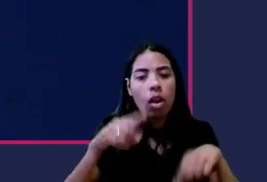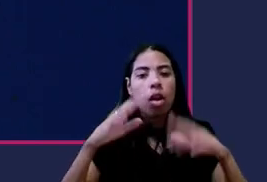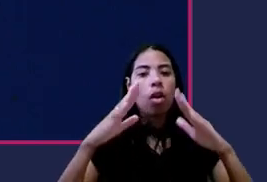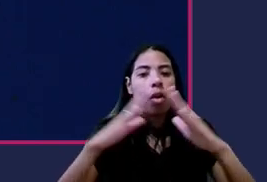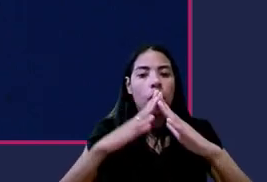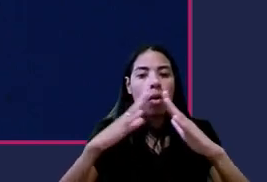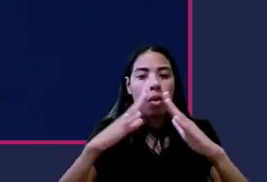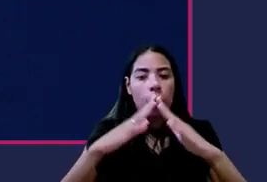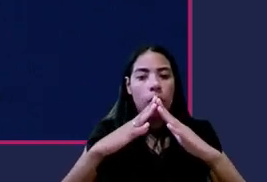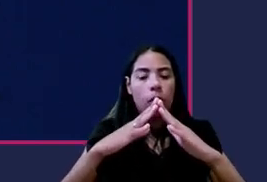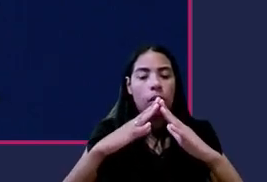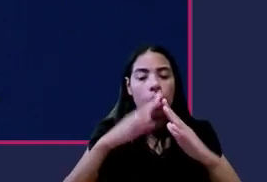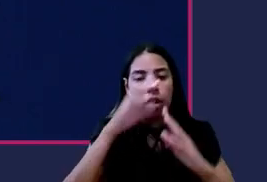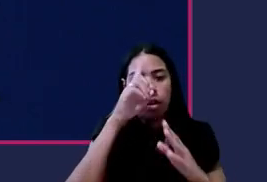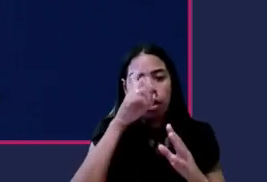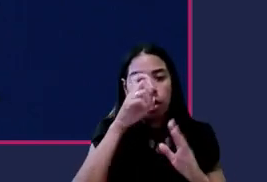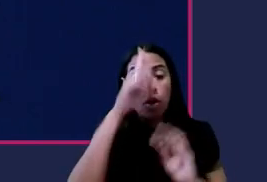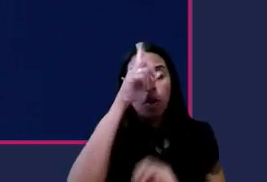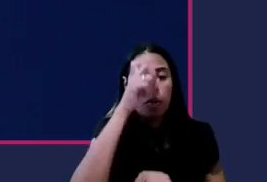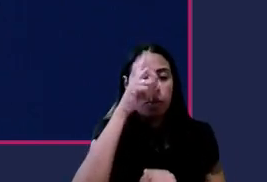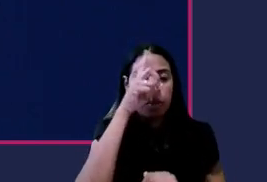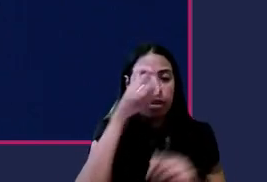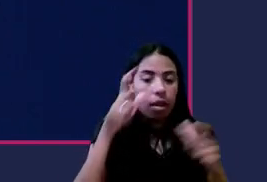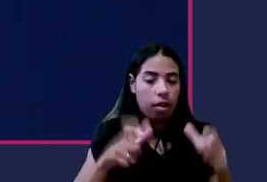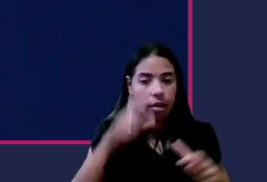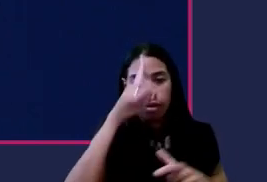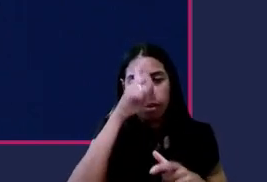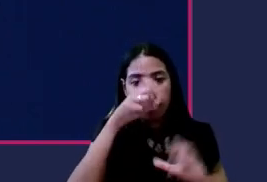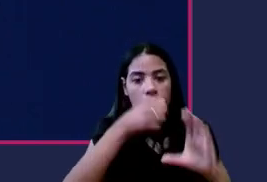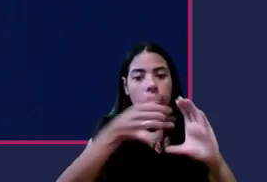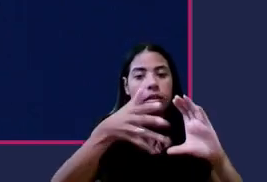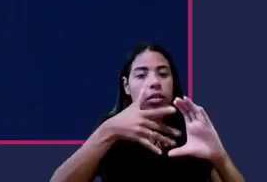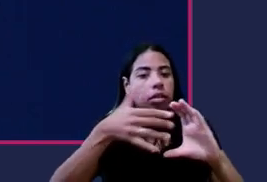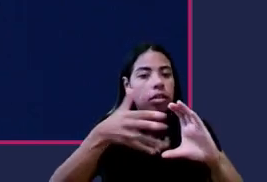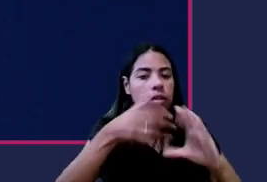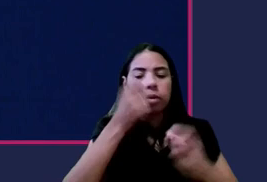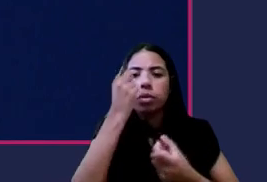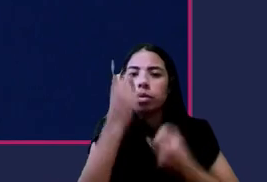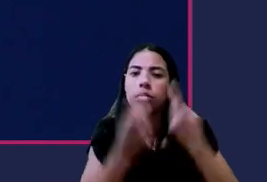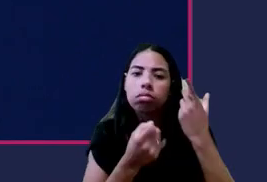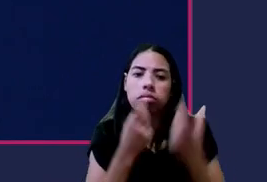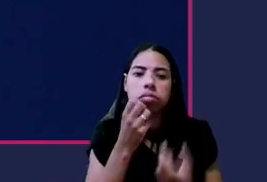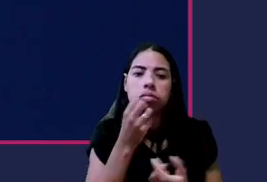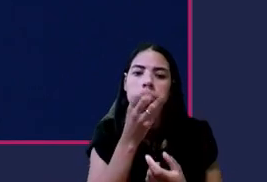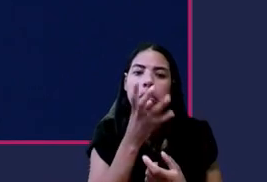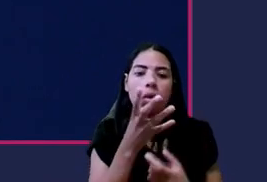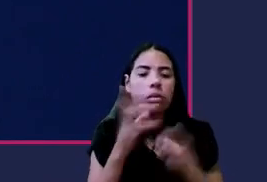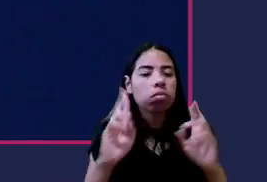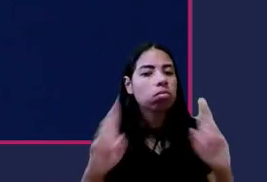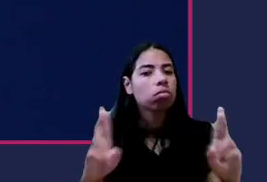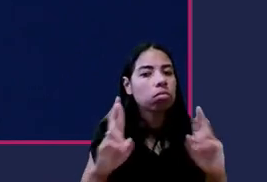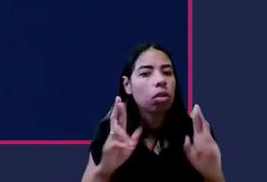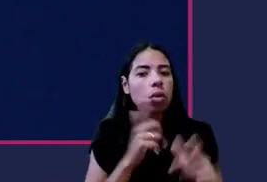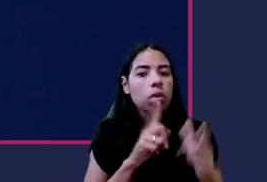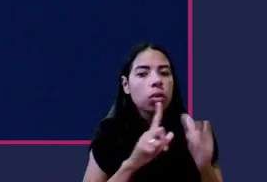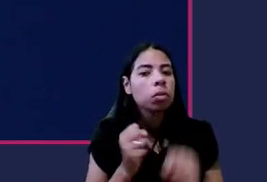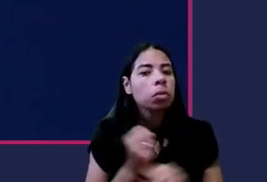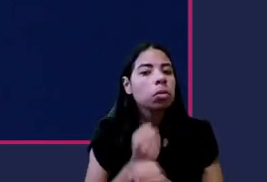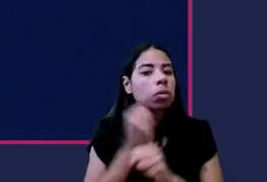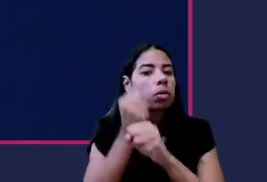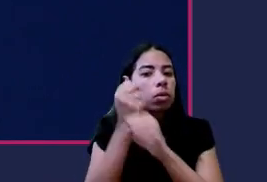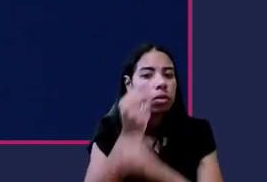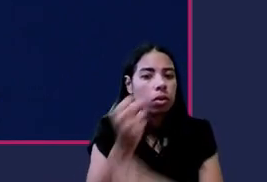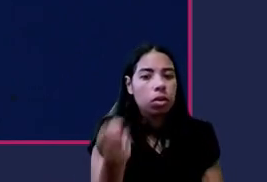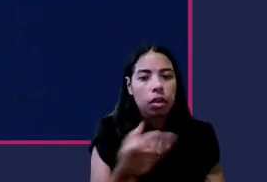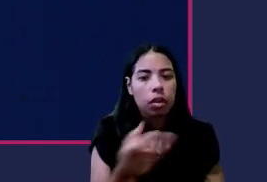say how important our struggle is right now, we are working towards creating the Hospital